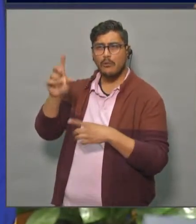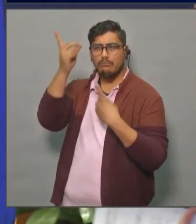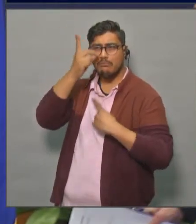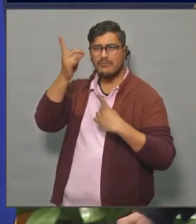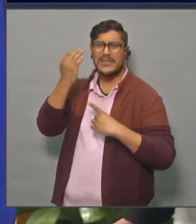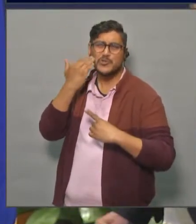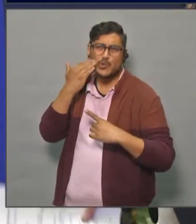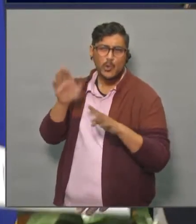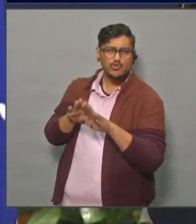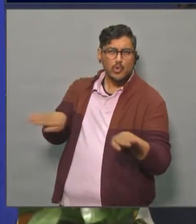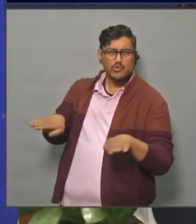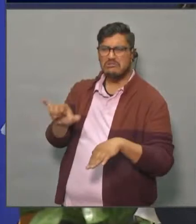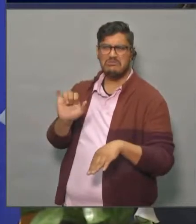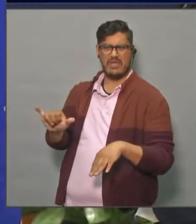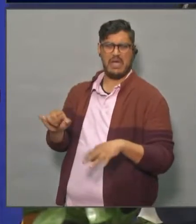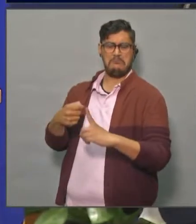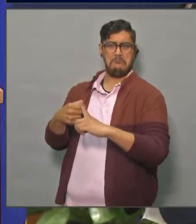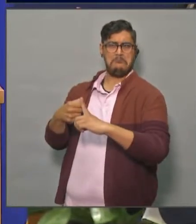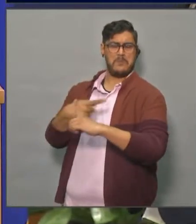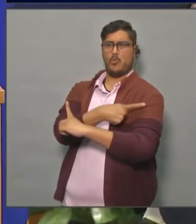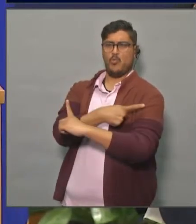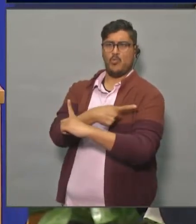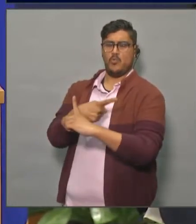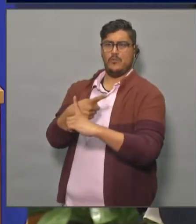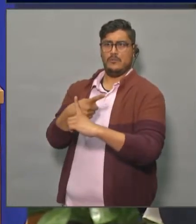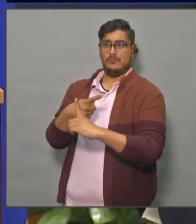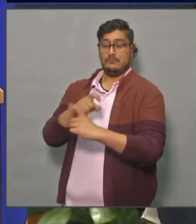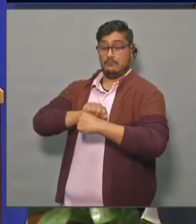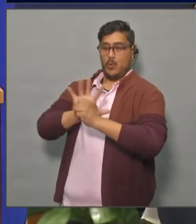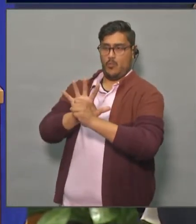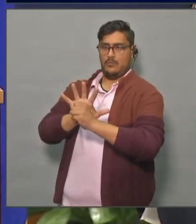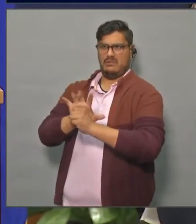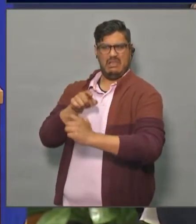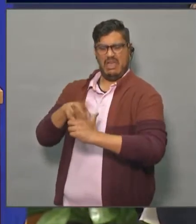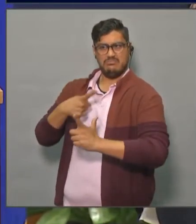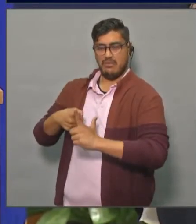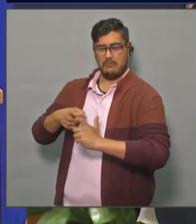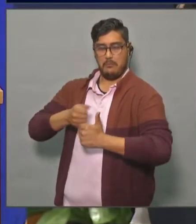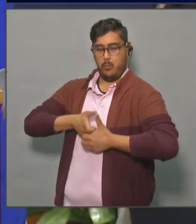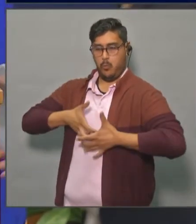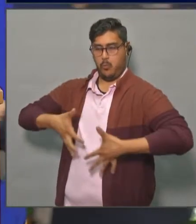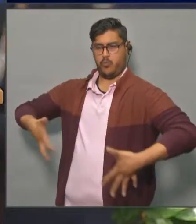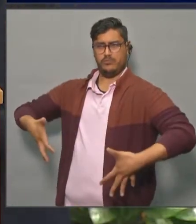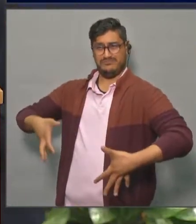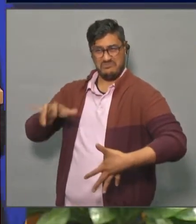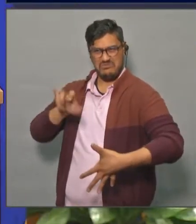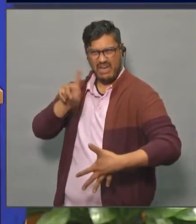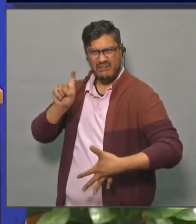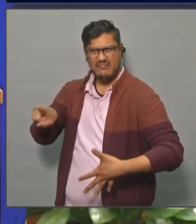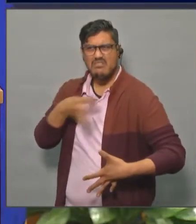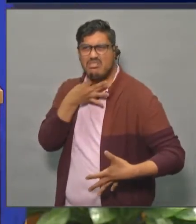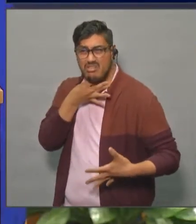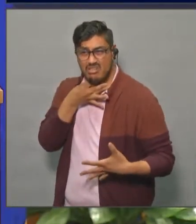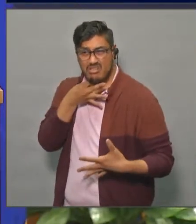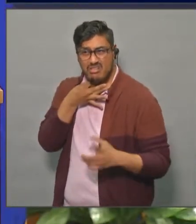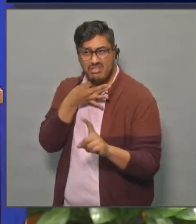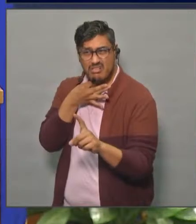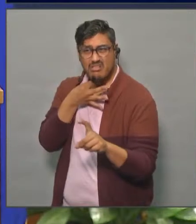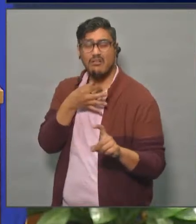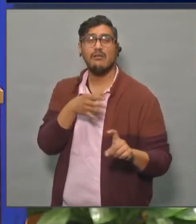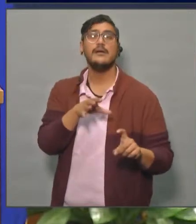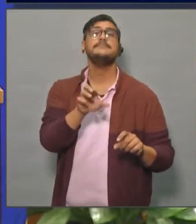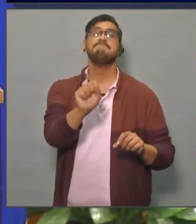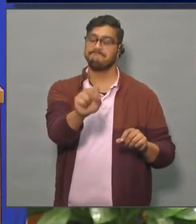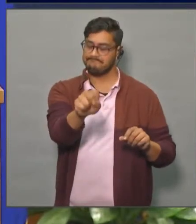the mysterious inflammatory syndrome affecting children. Yep. I'd asked about that yesterday. Yes, thanks a lot. Our team